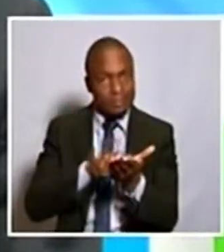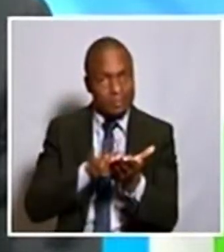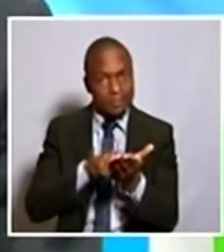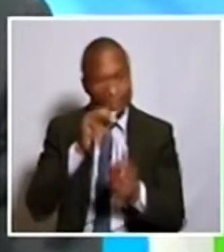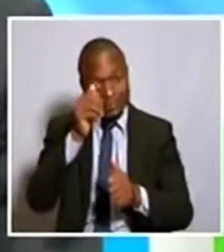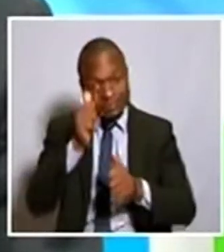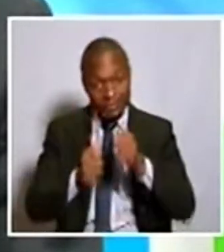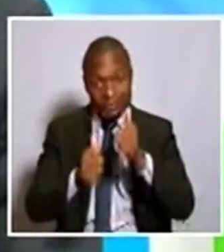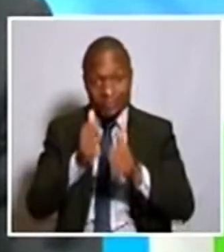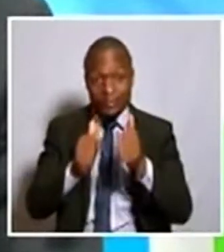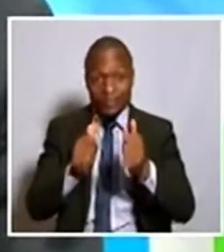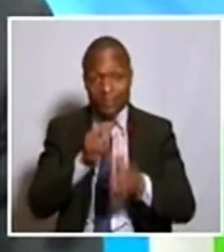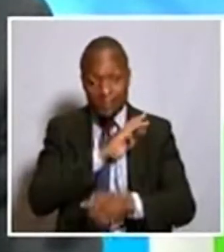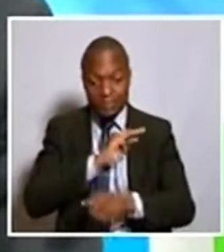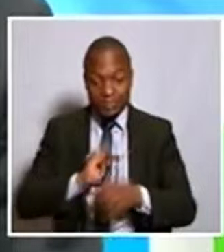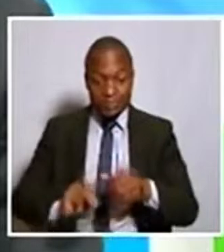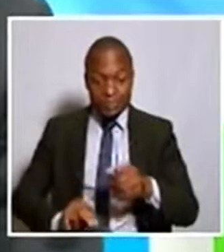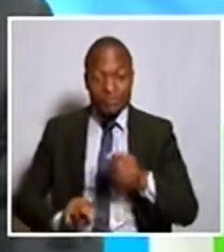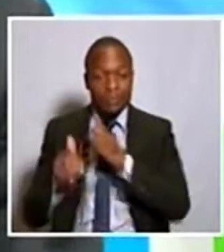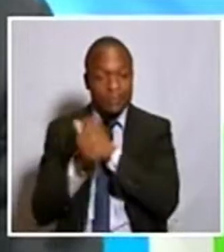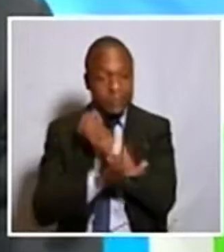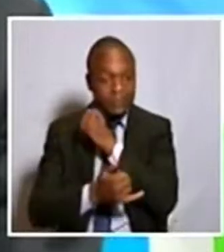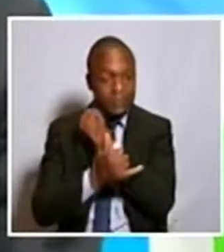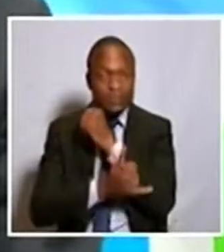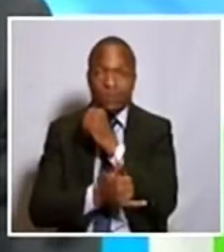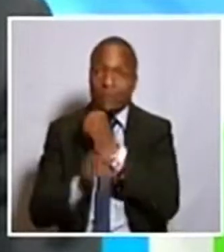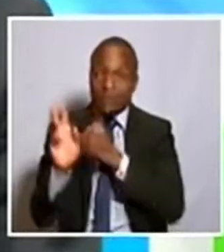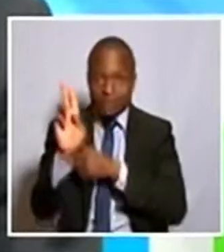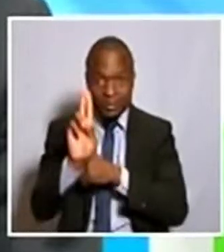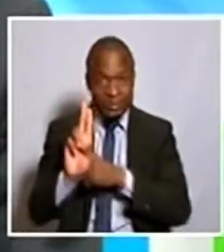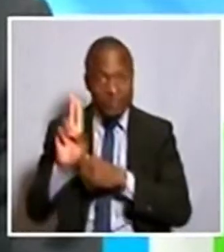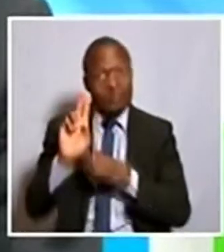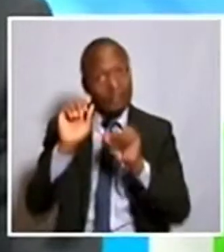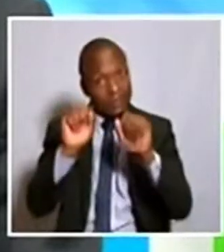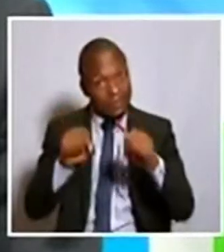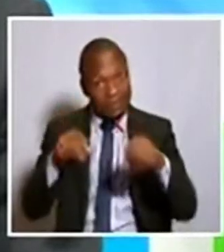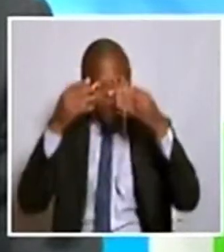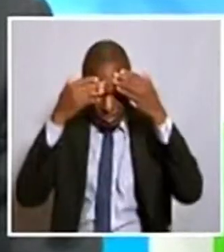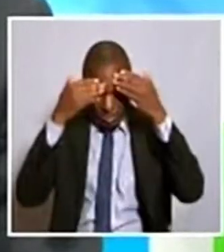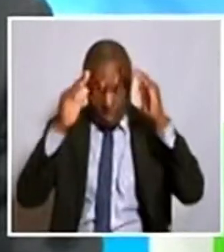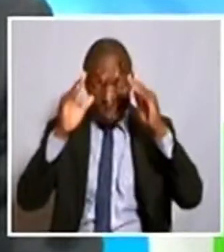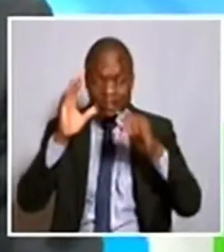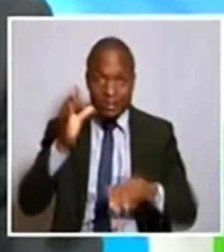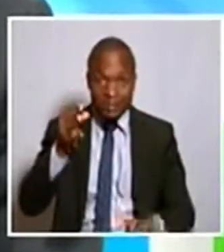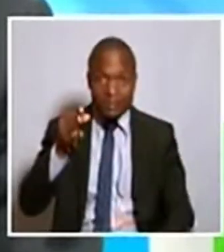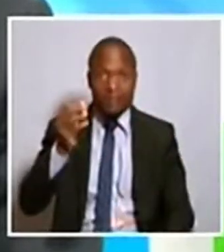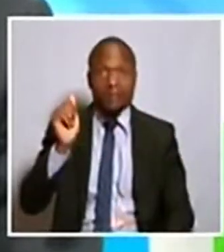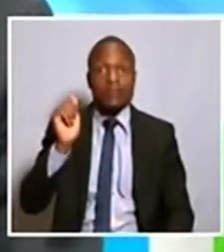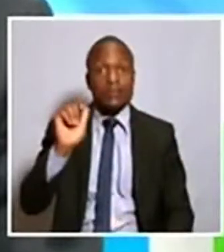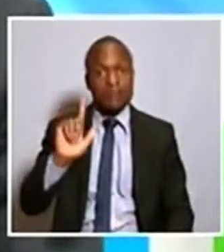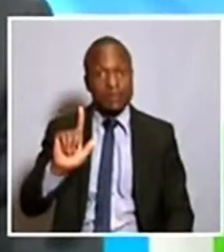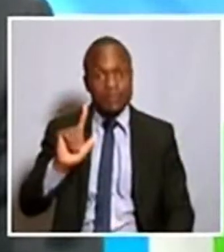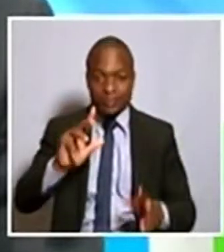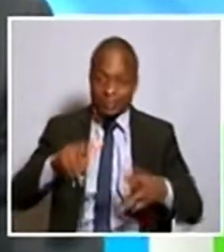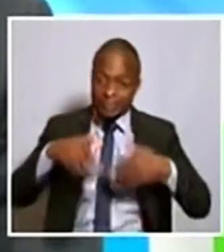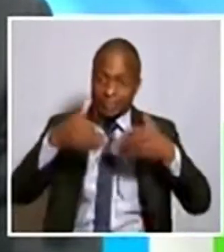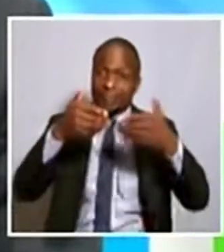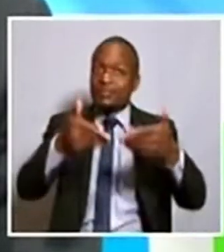which member countries are able to use. You may be aware that FAO usually